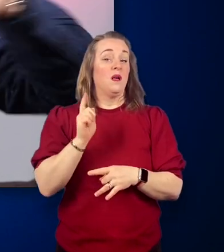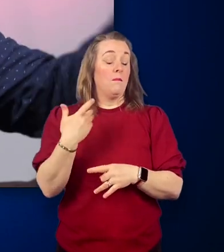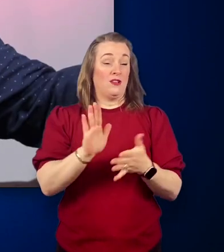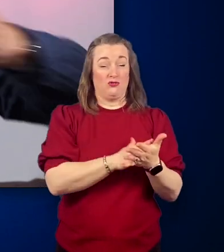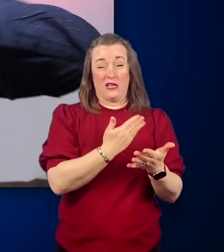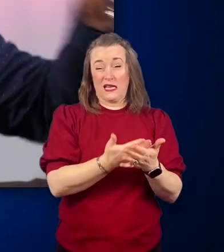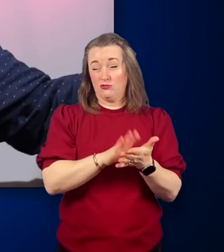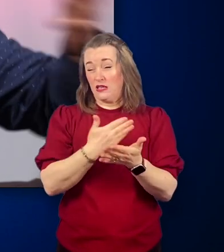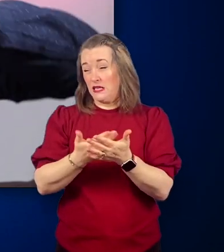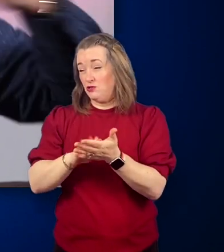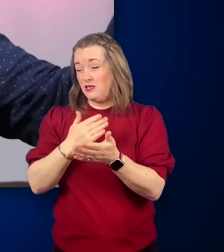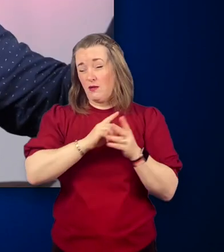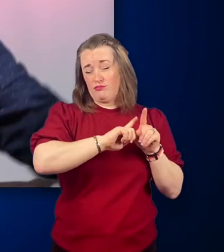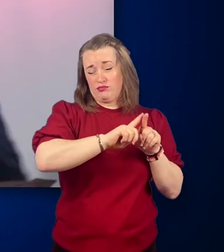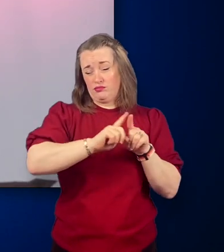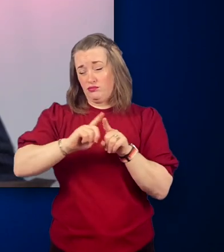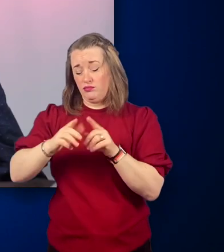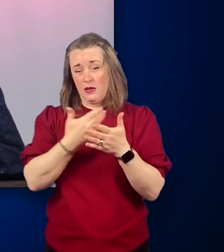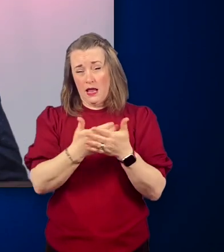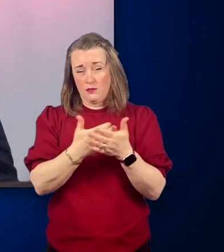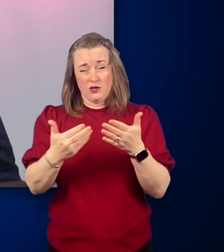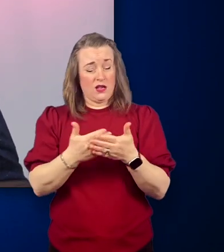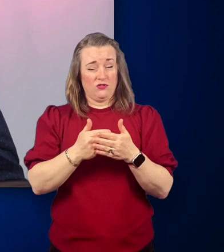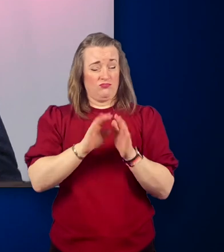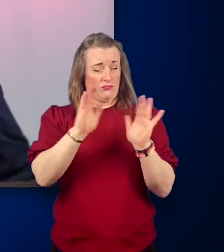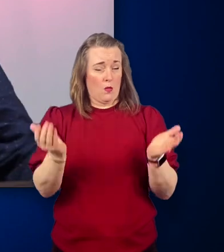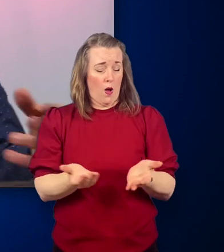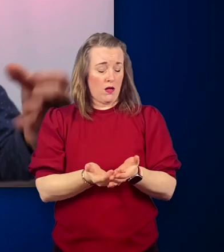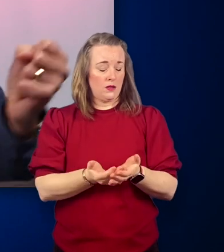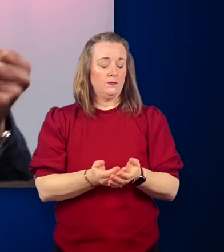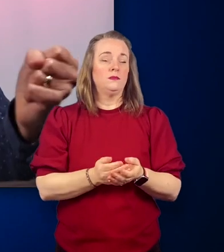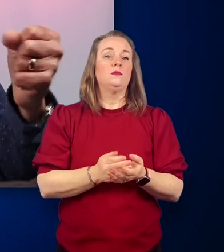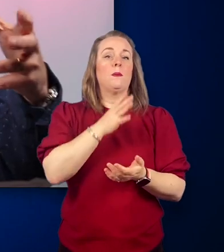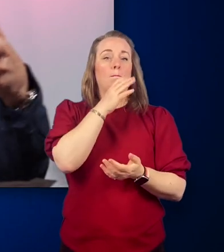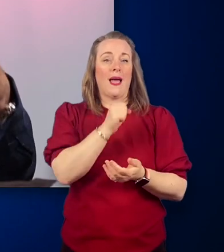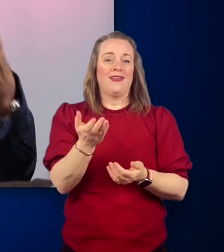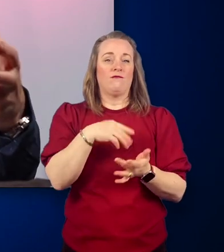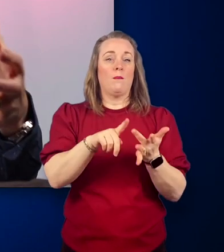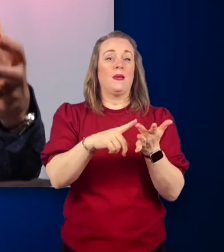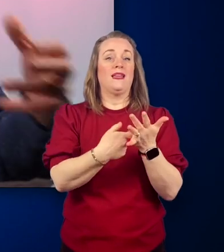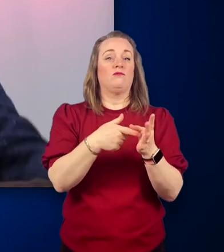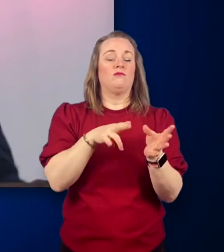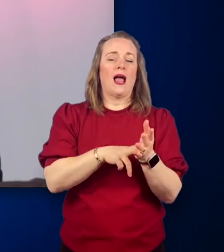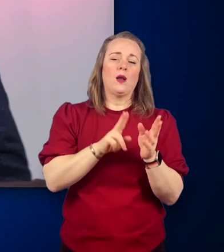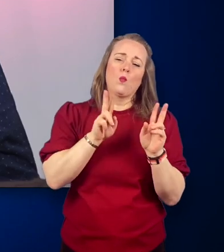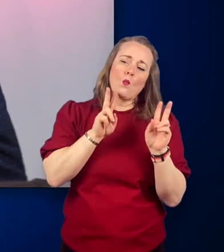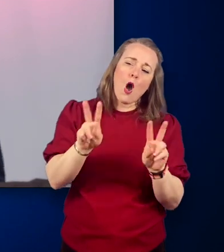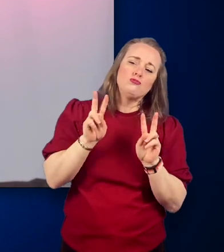It's around the world. It's global. It's everywhere. And this Iranian had watched the film, but he worked on a